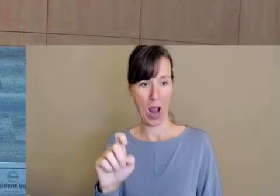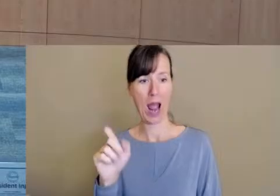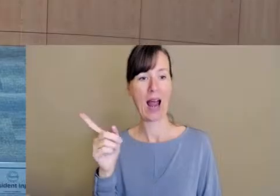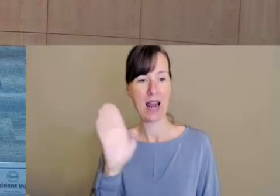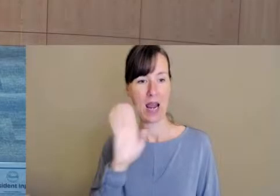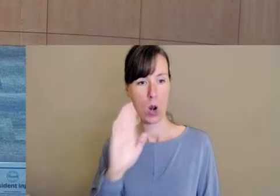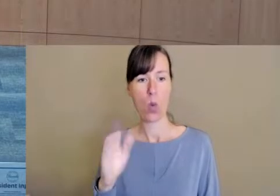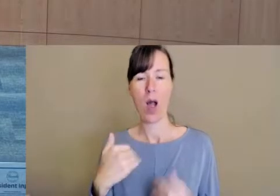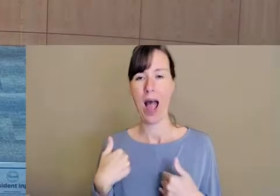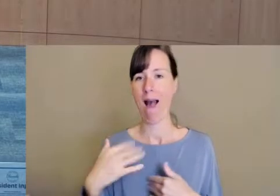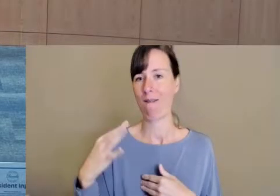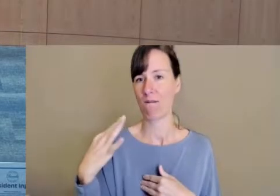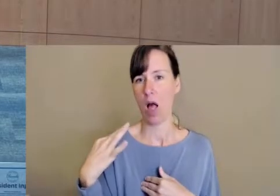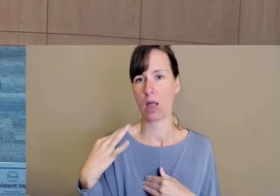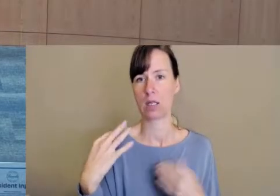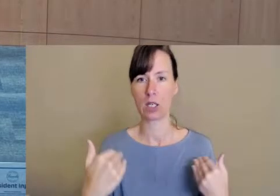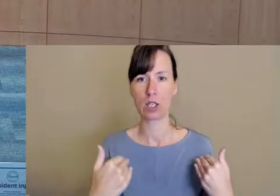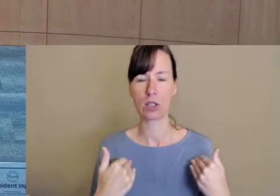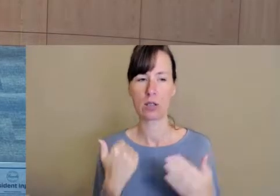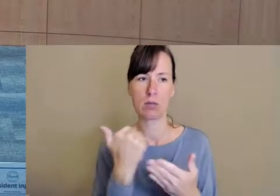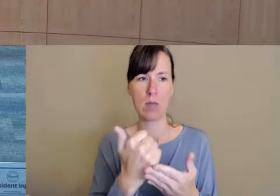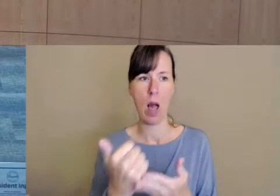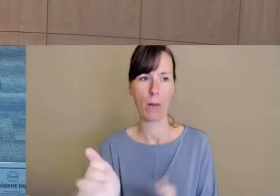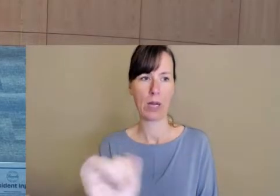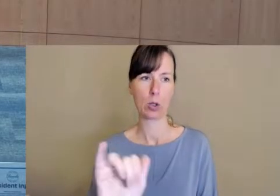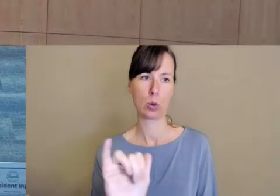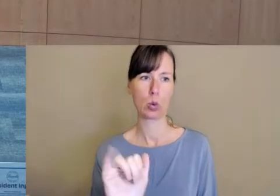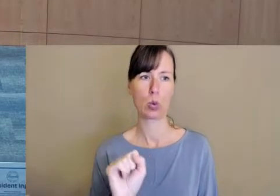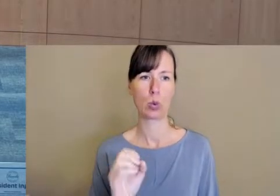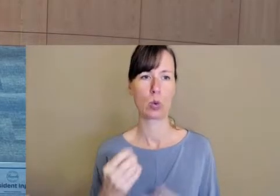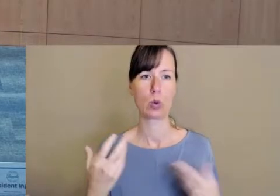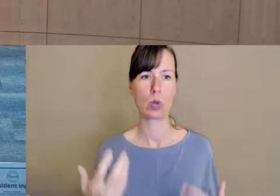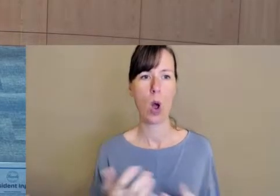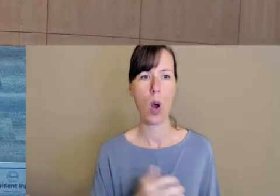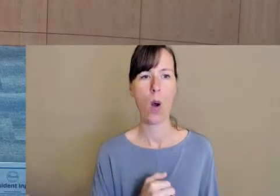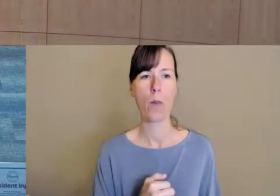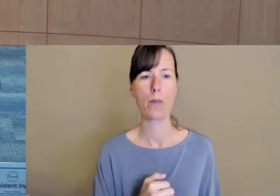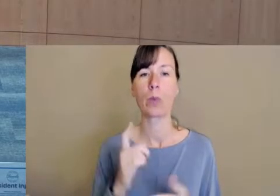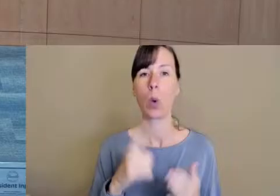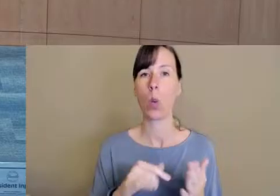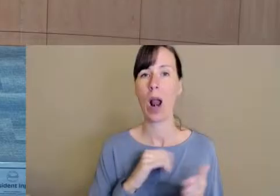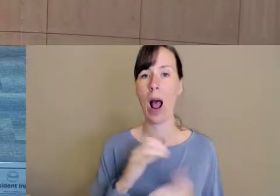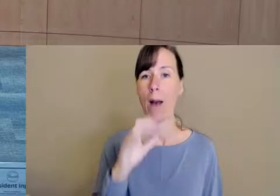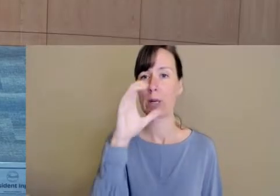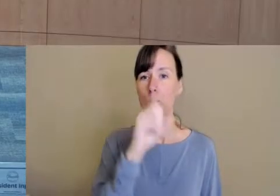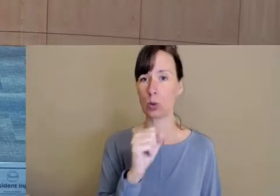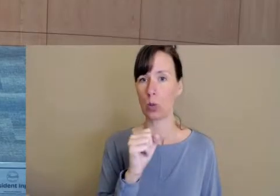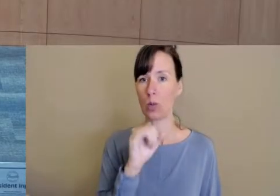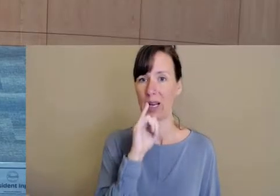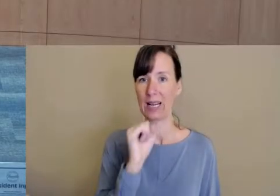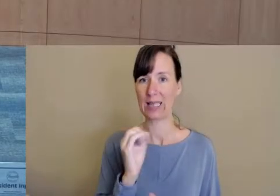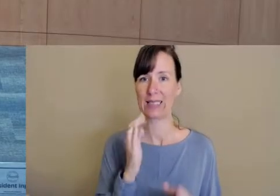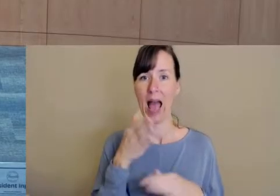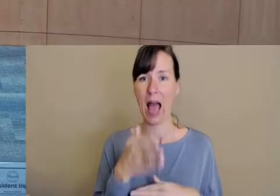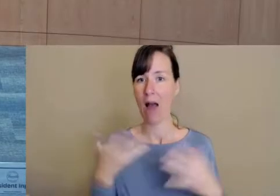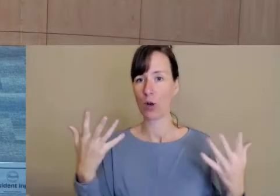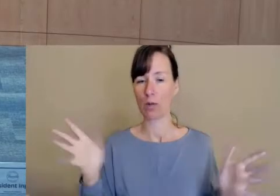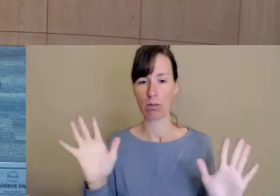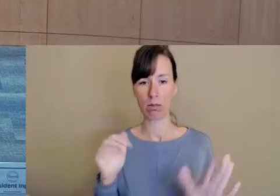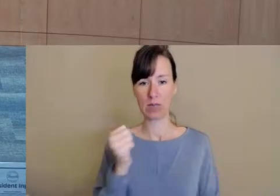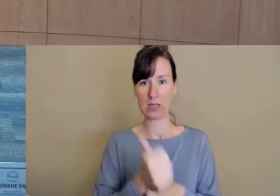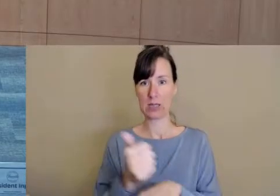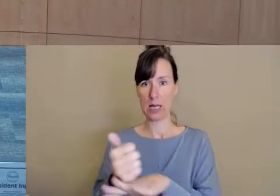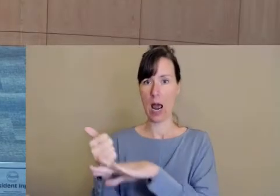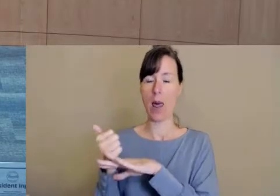volunteers helping out as well. So what I'm assuming that after the setup is